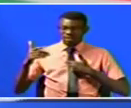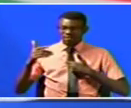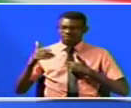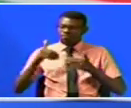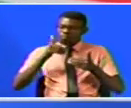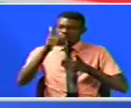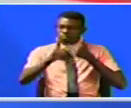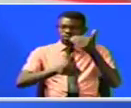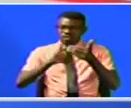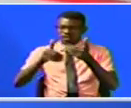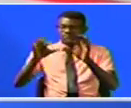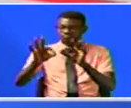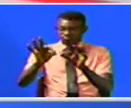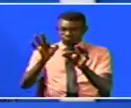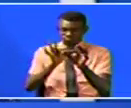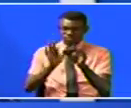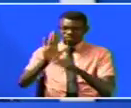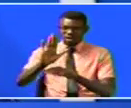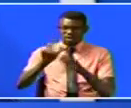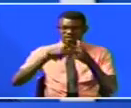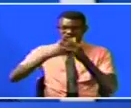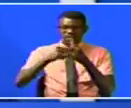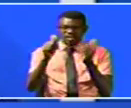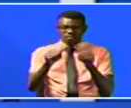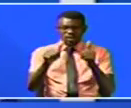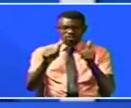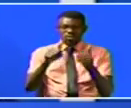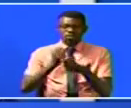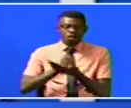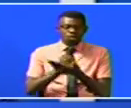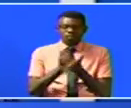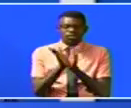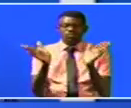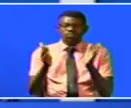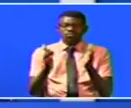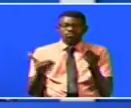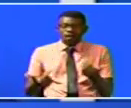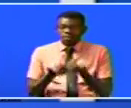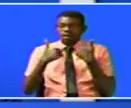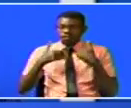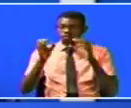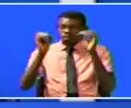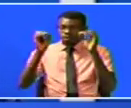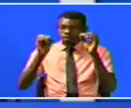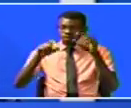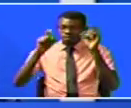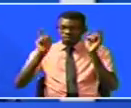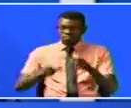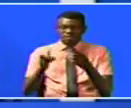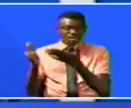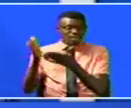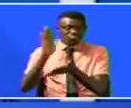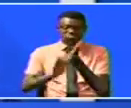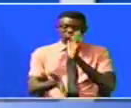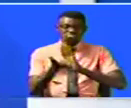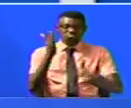his replacement is yet to begin. If there is no Auditor General when I leave 26, what it means there will have to be a void. A void?